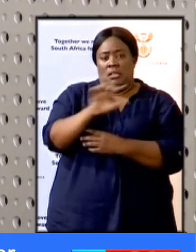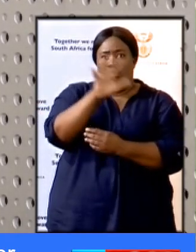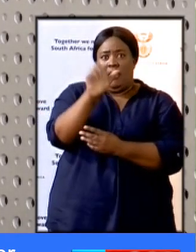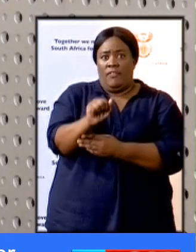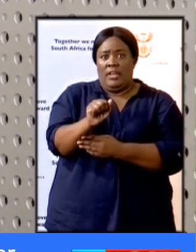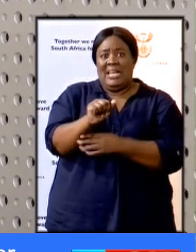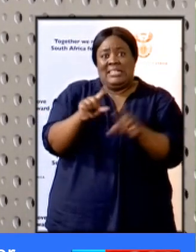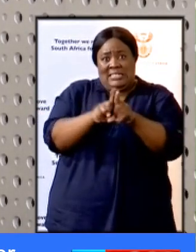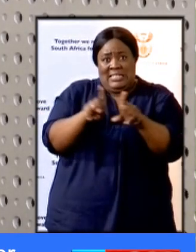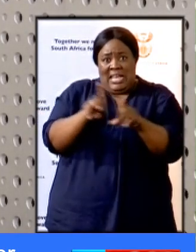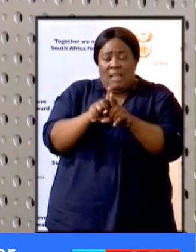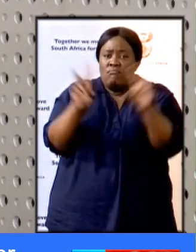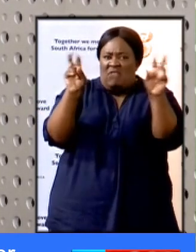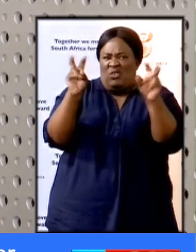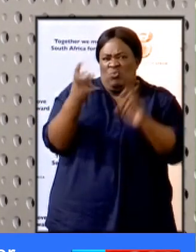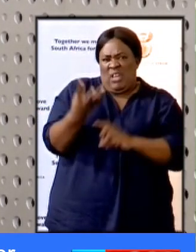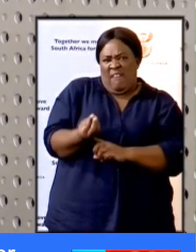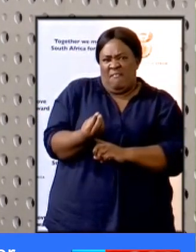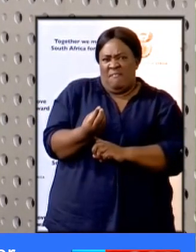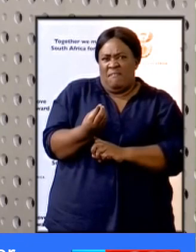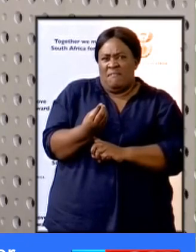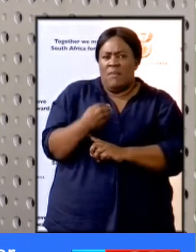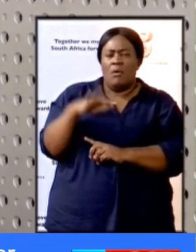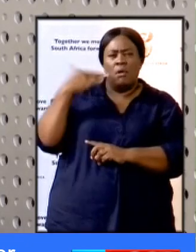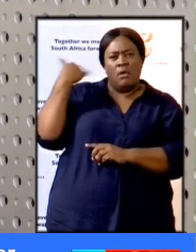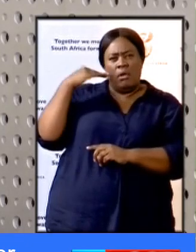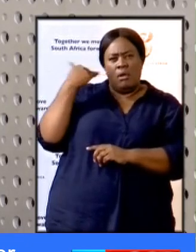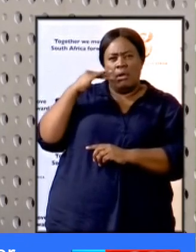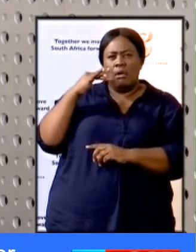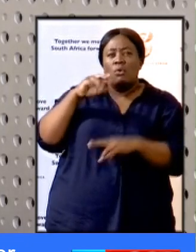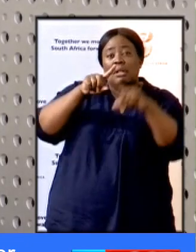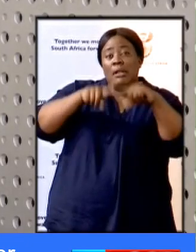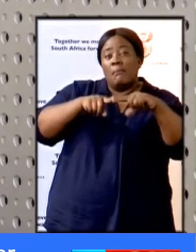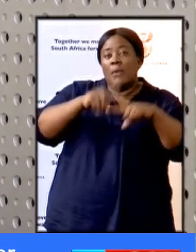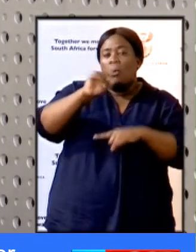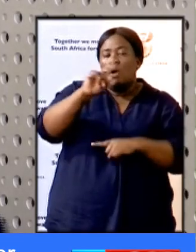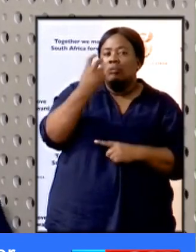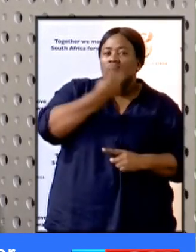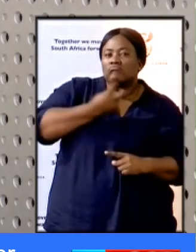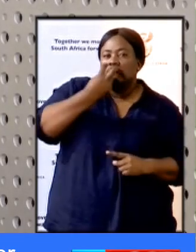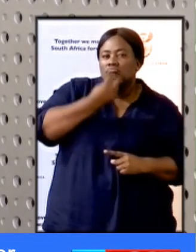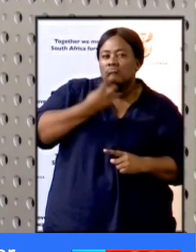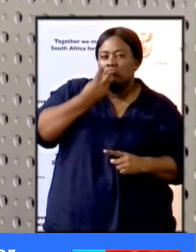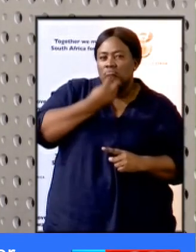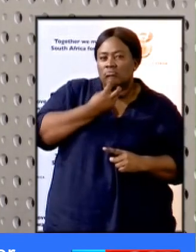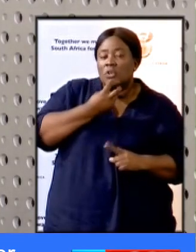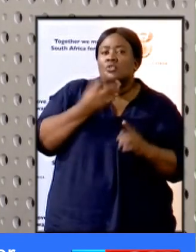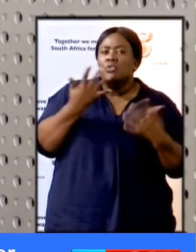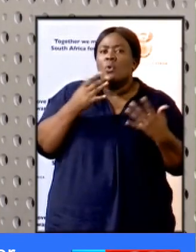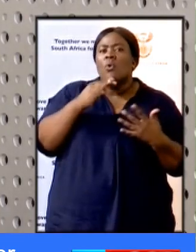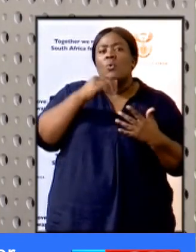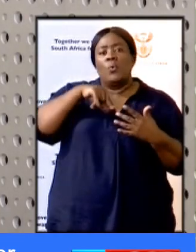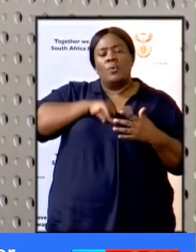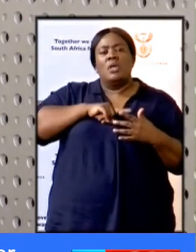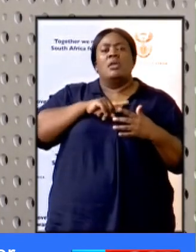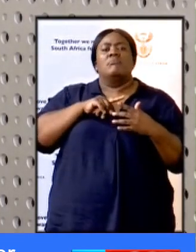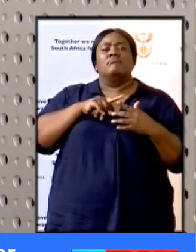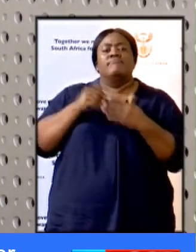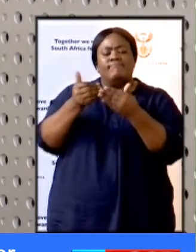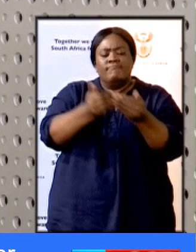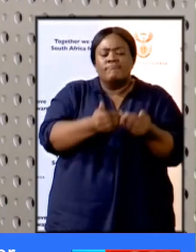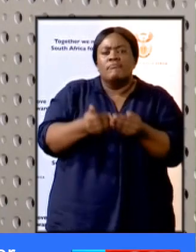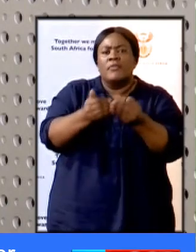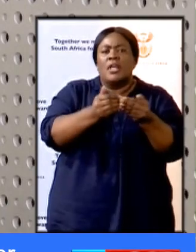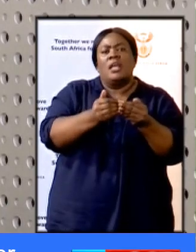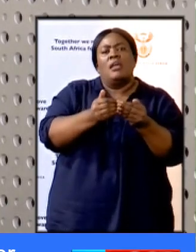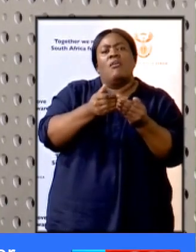party to this. It's because we care about our people with disabilities. So it's not out of being ill-disciplined in